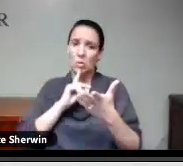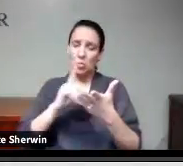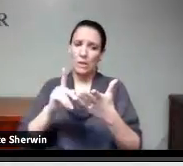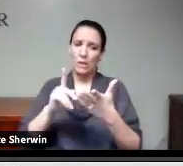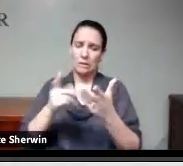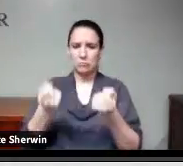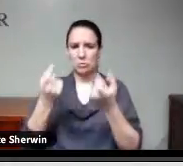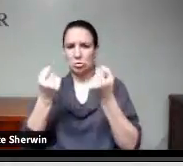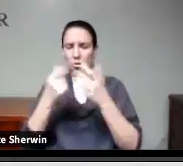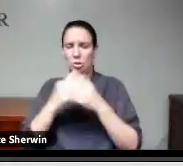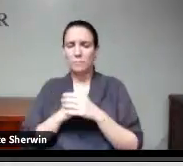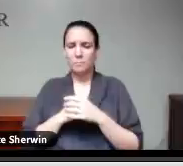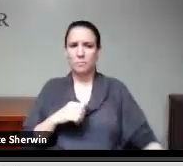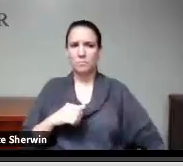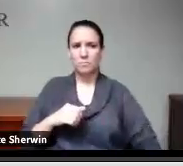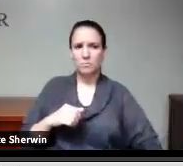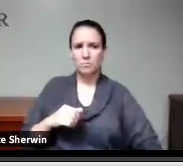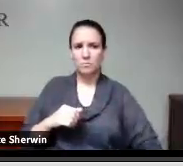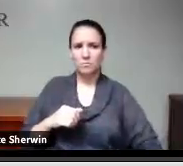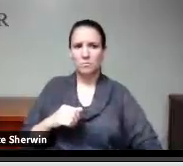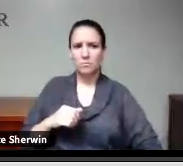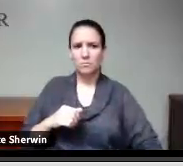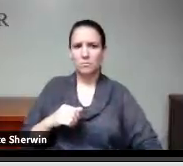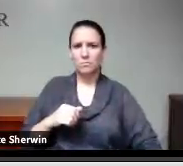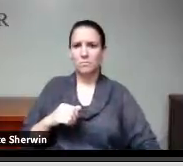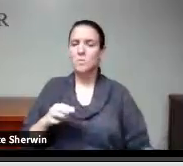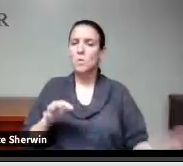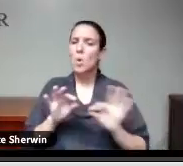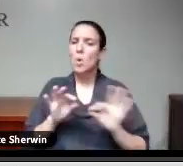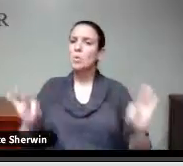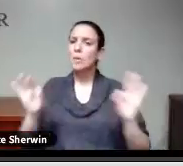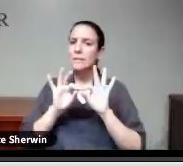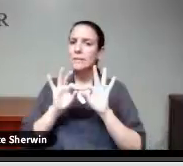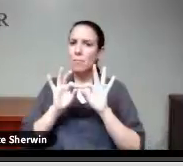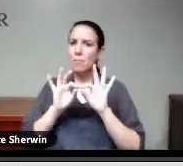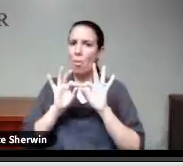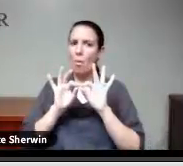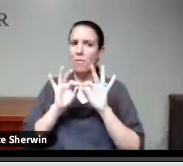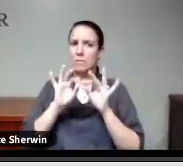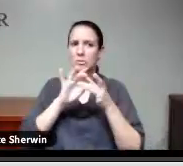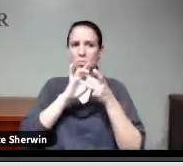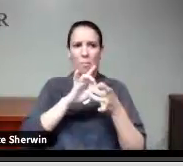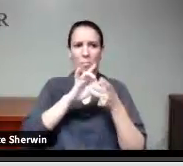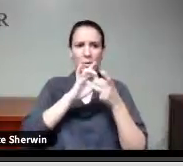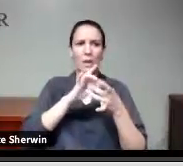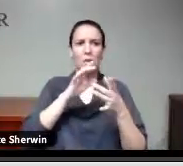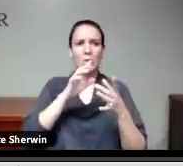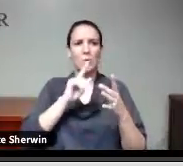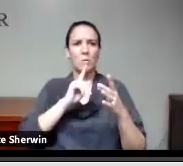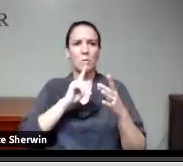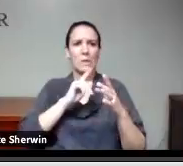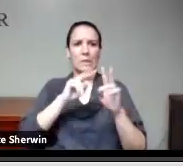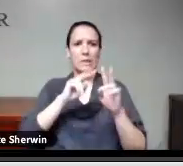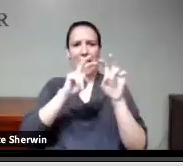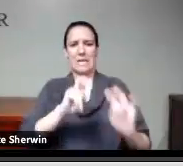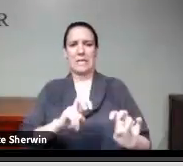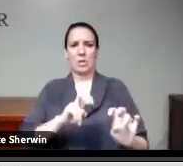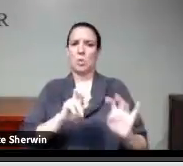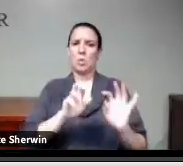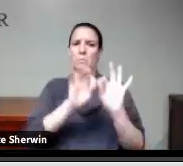And so it's important for us to apply a simple analytical framework to all of our efforts. The